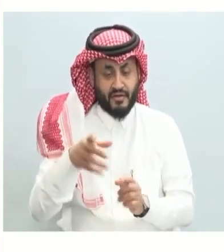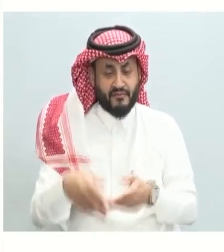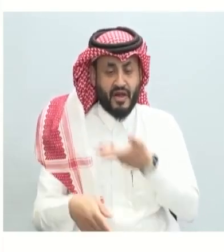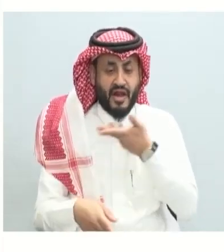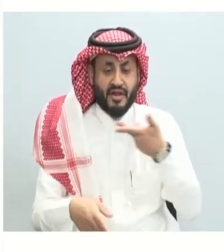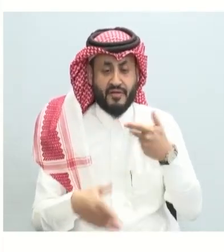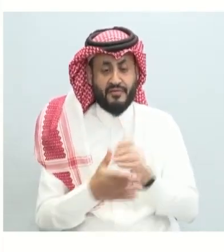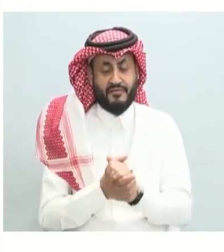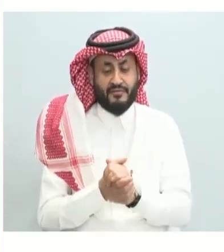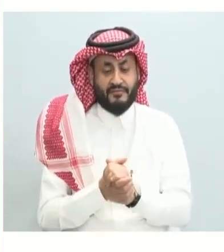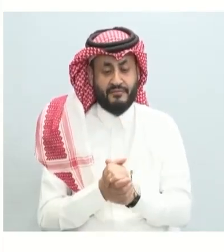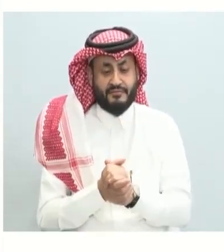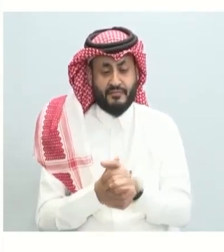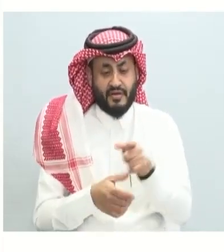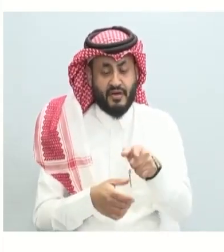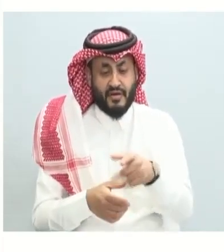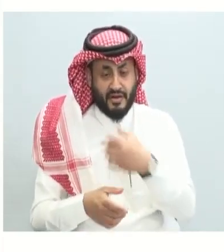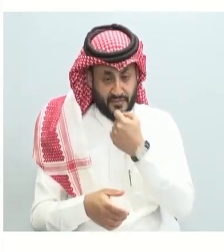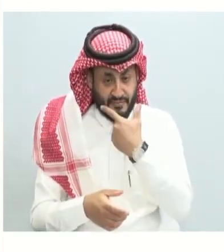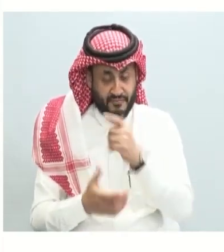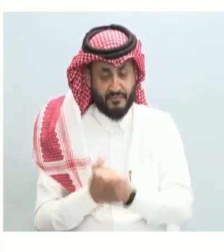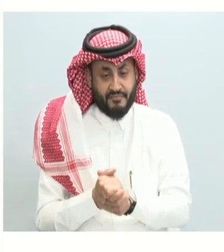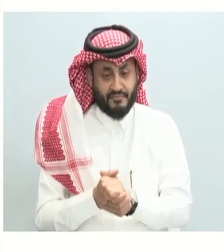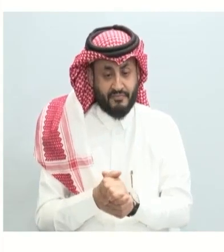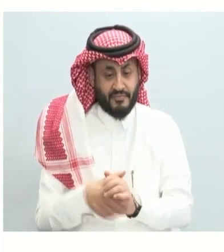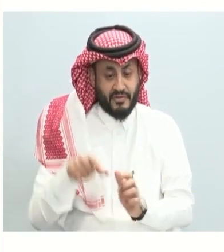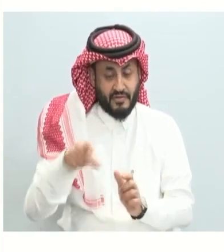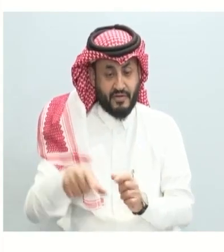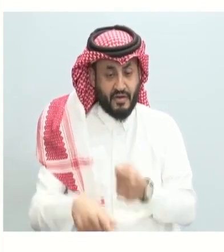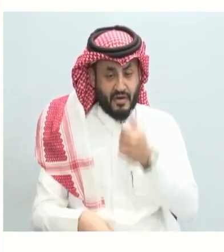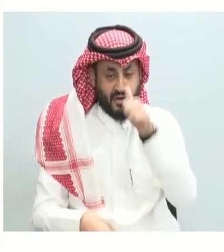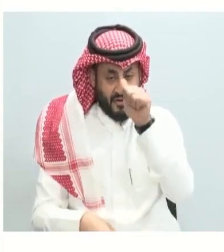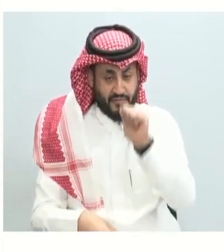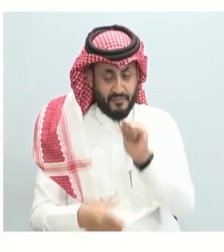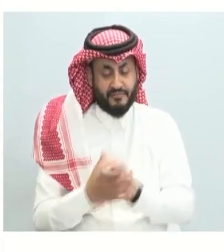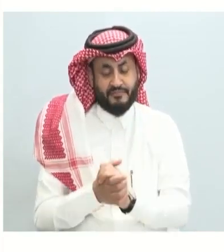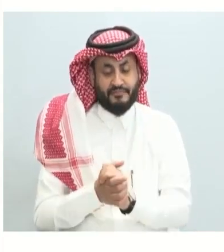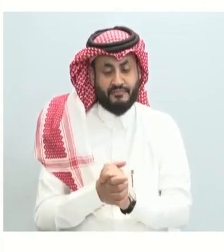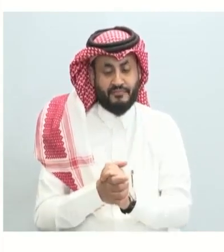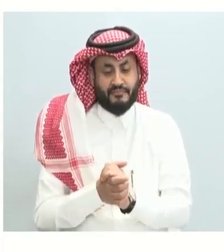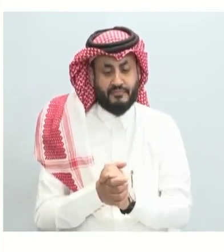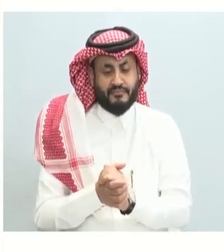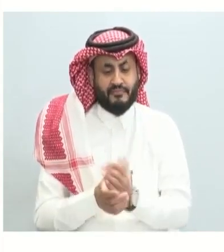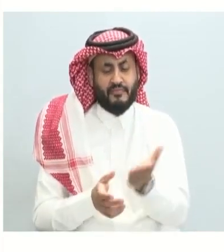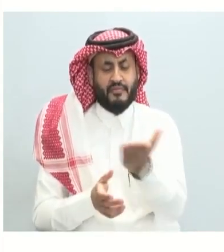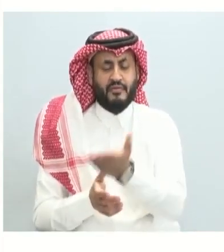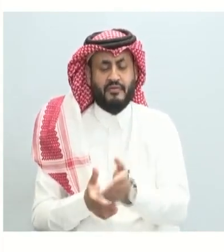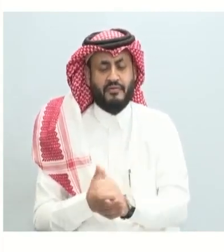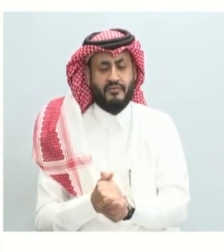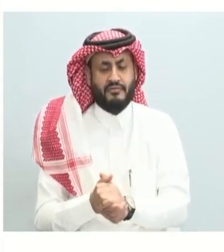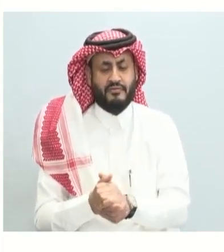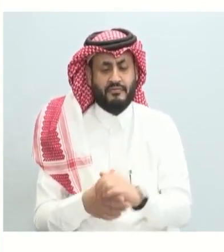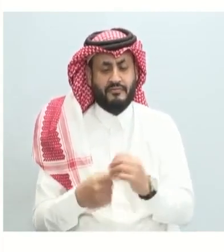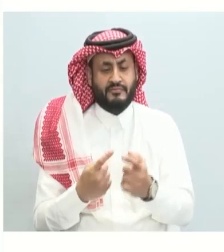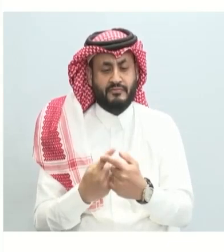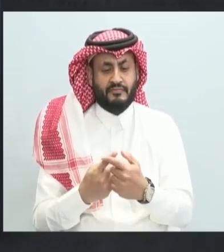thirsty? Are you happy? Are you sad? So here in the first